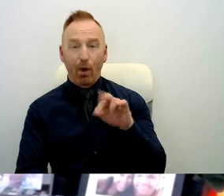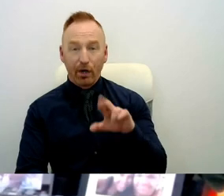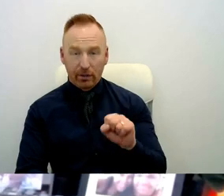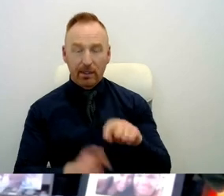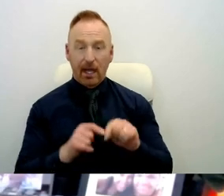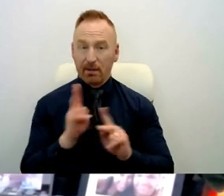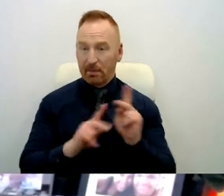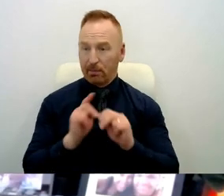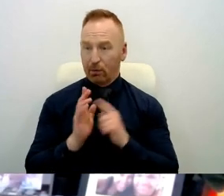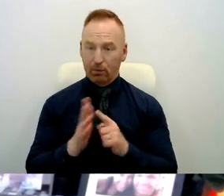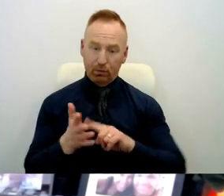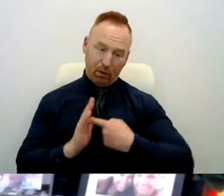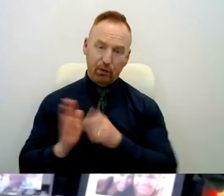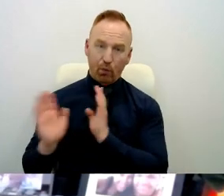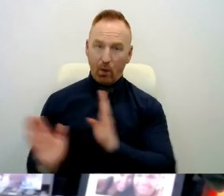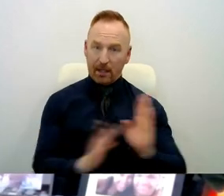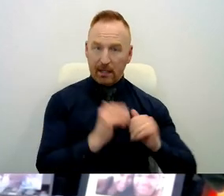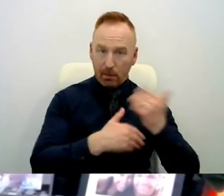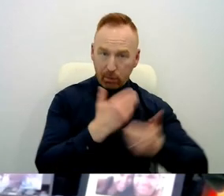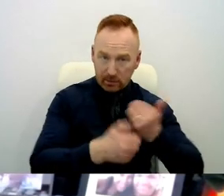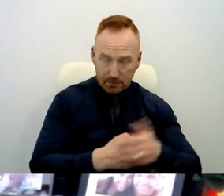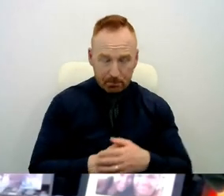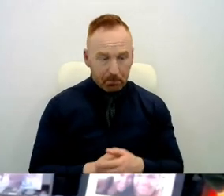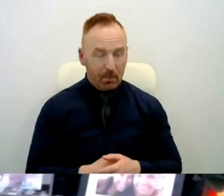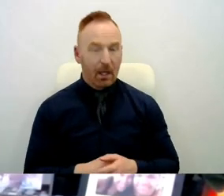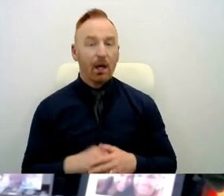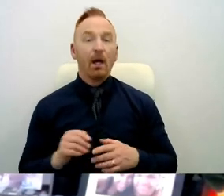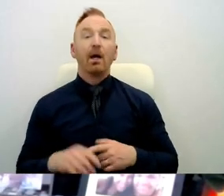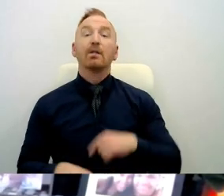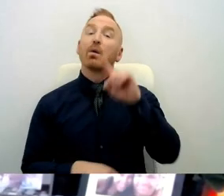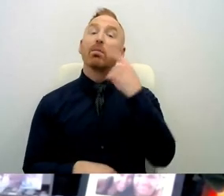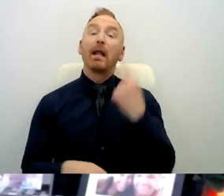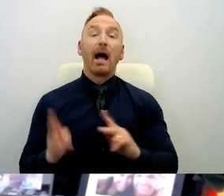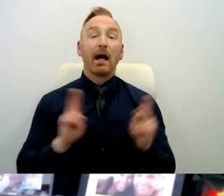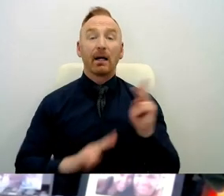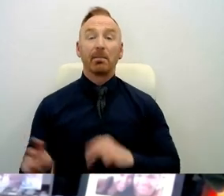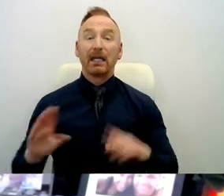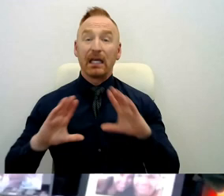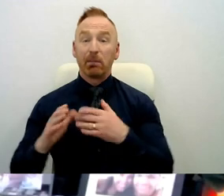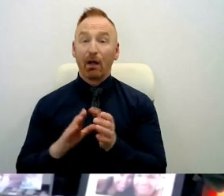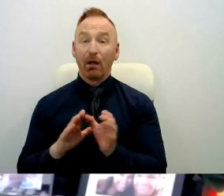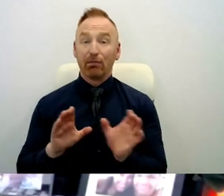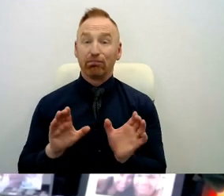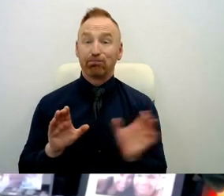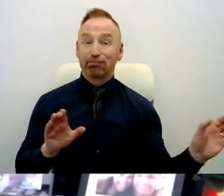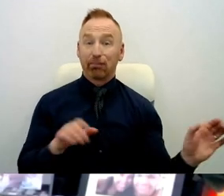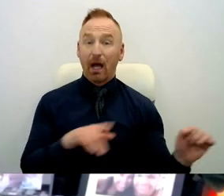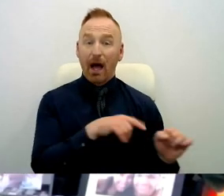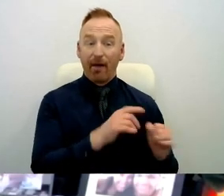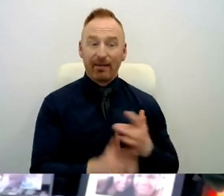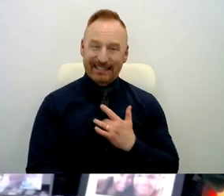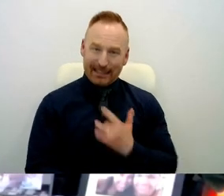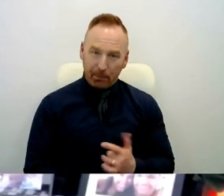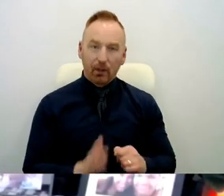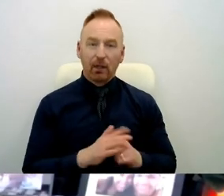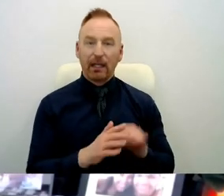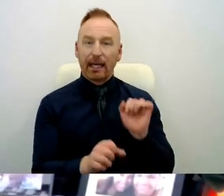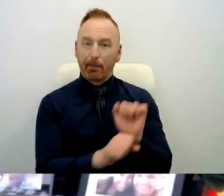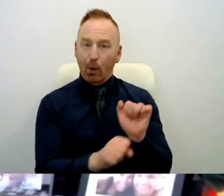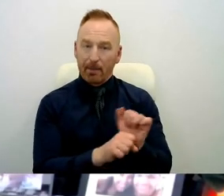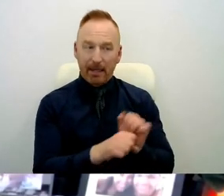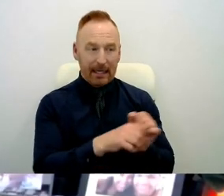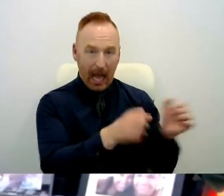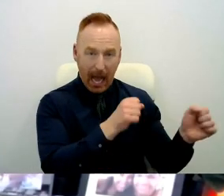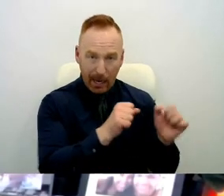began to organize. So the exclusion of Black people from more lucrative forms of employment